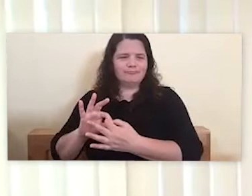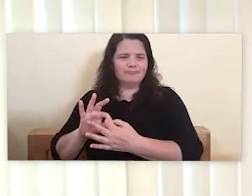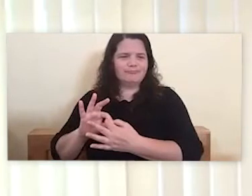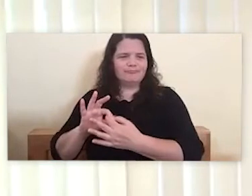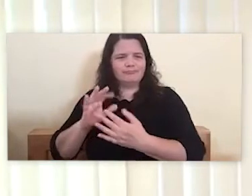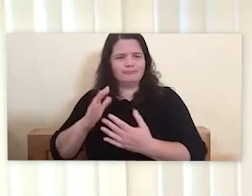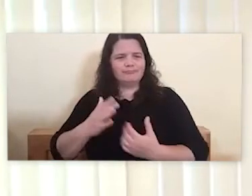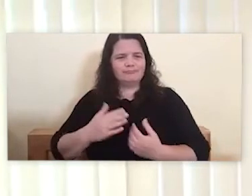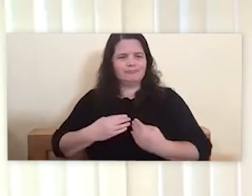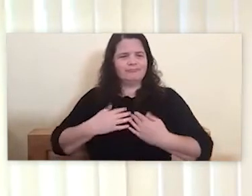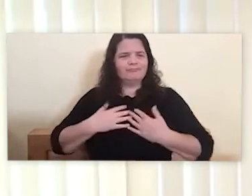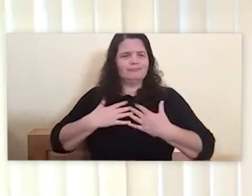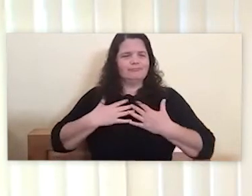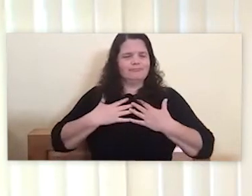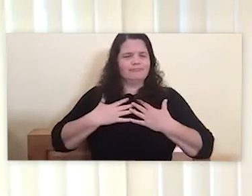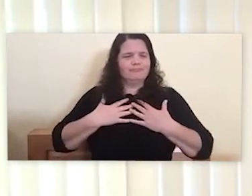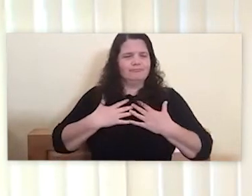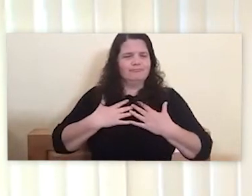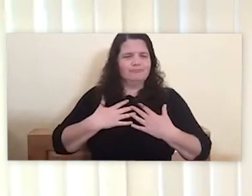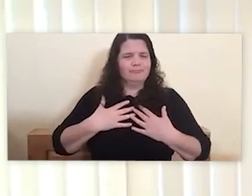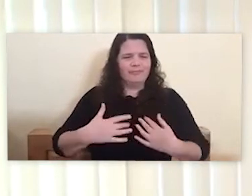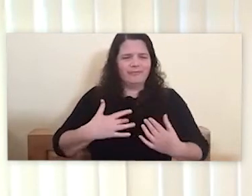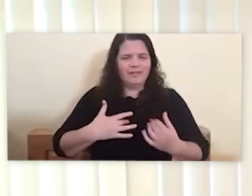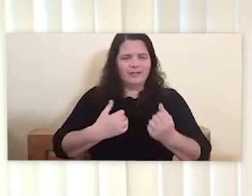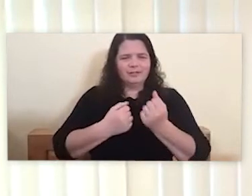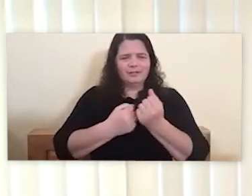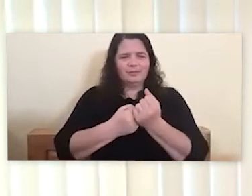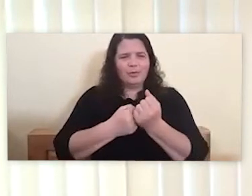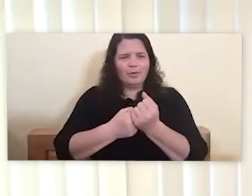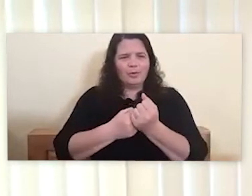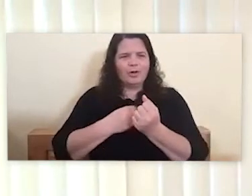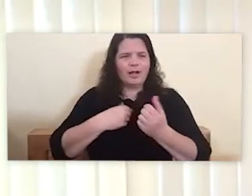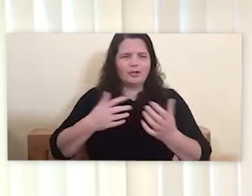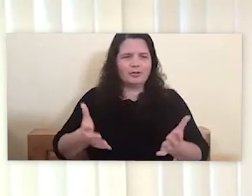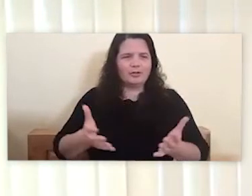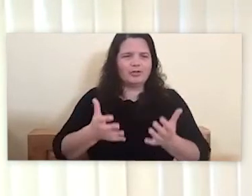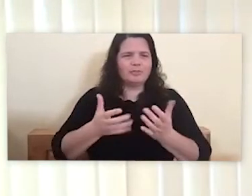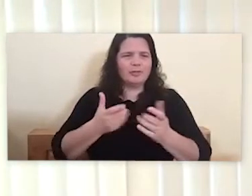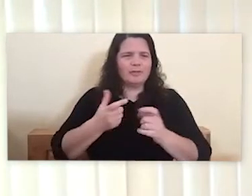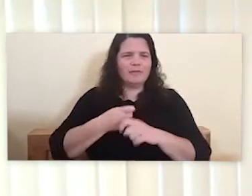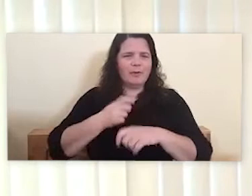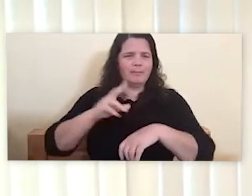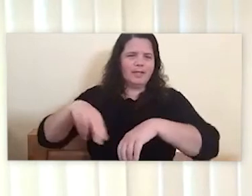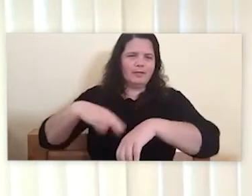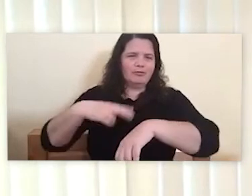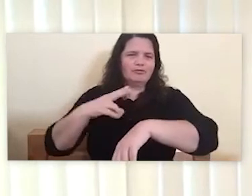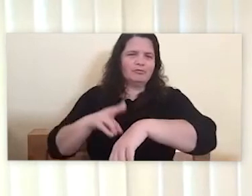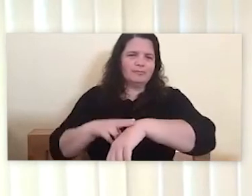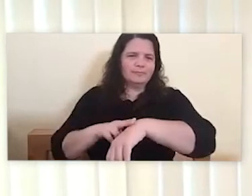uplifting, supportive, nourishing for you.